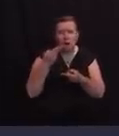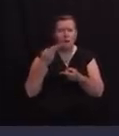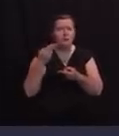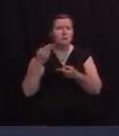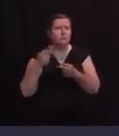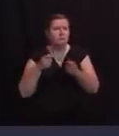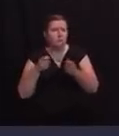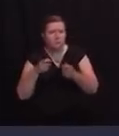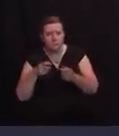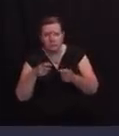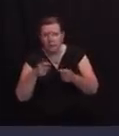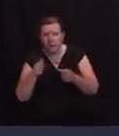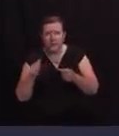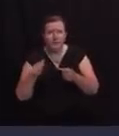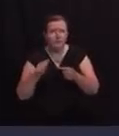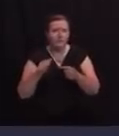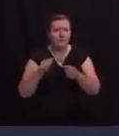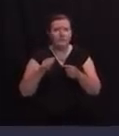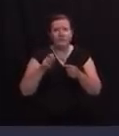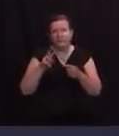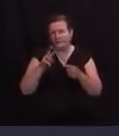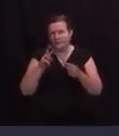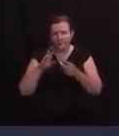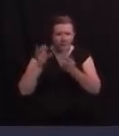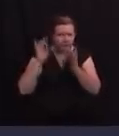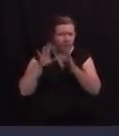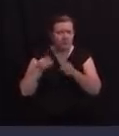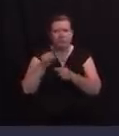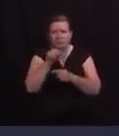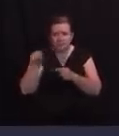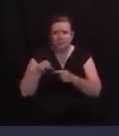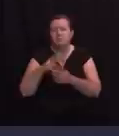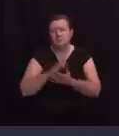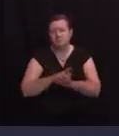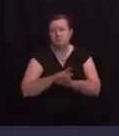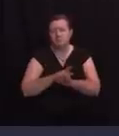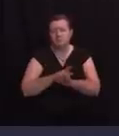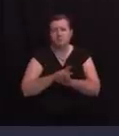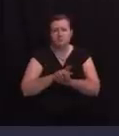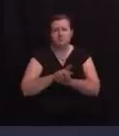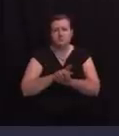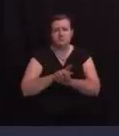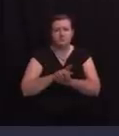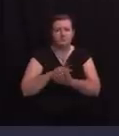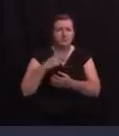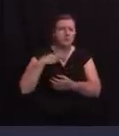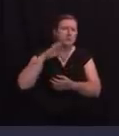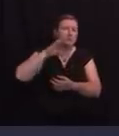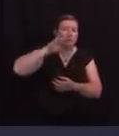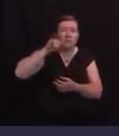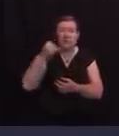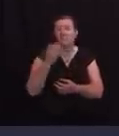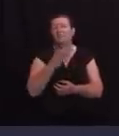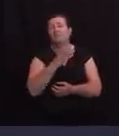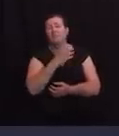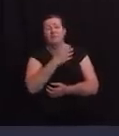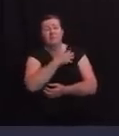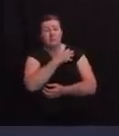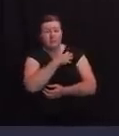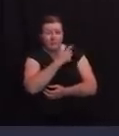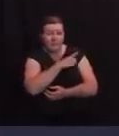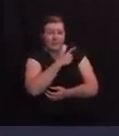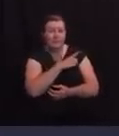have the Atlantic City Task Force, which is a combination of the State Police and Division of Criminal Justice detectives in concert with the prosecutor's